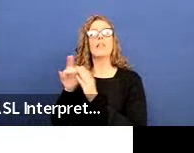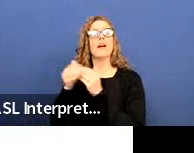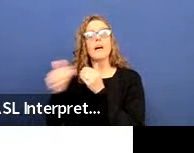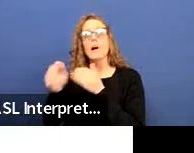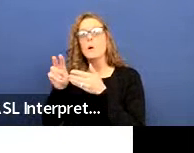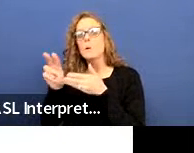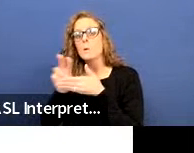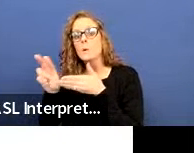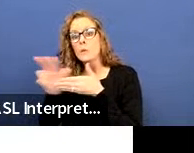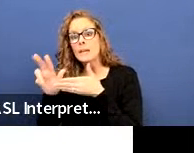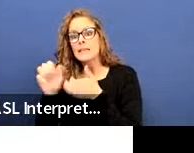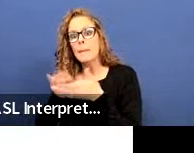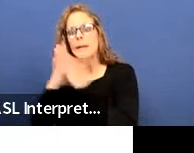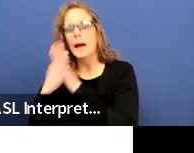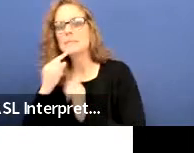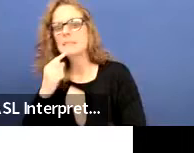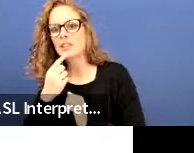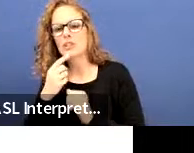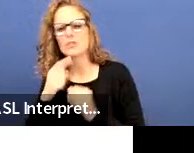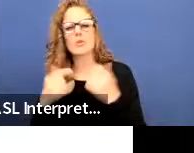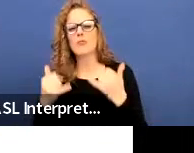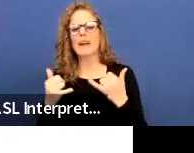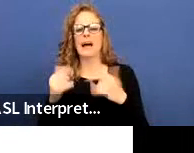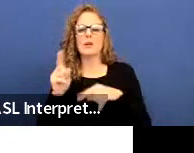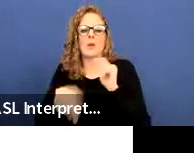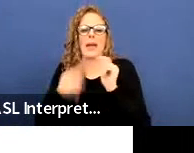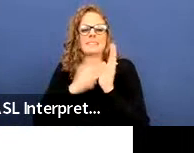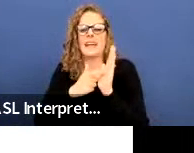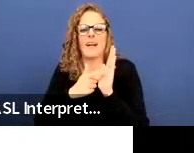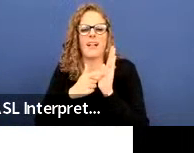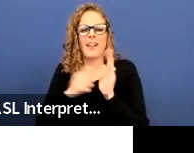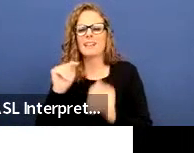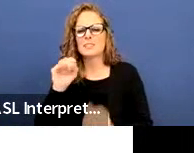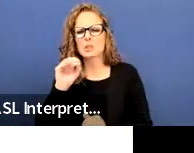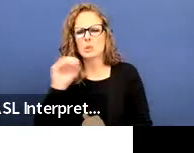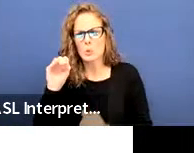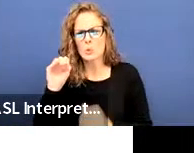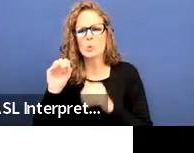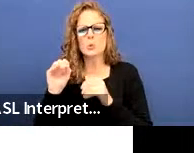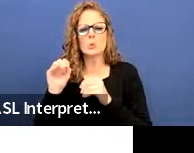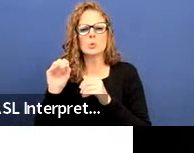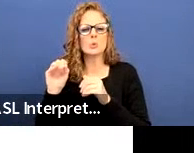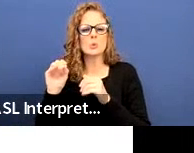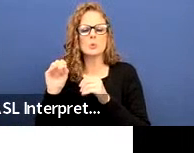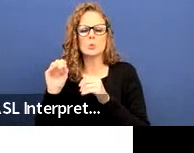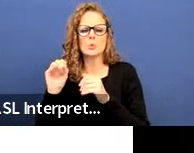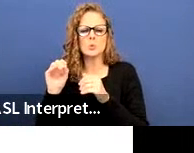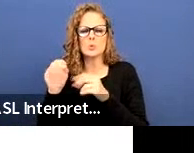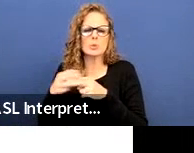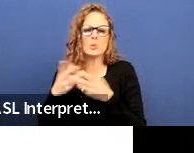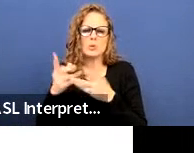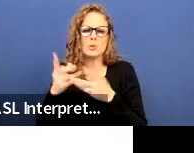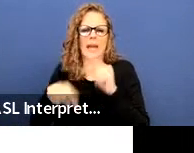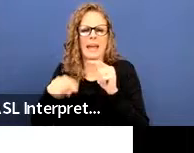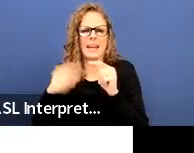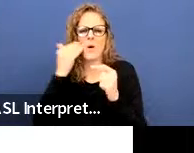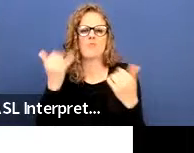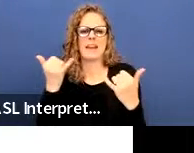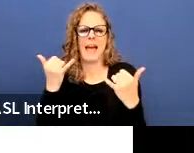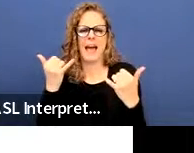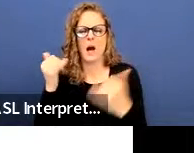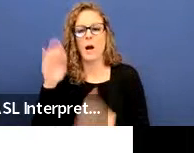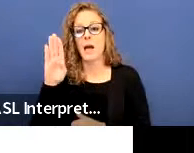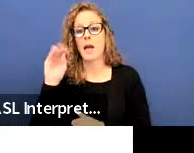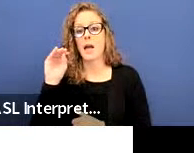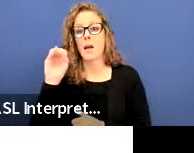I think it's just too soon to know. And as part of that, it's too soon to know if vaccines and boosters will prevent severe